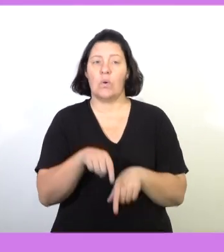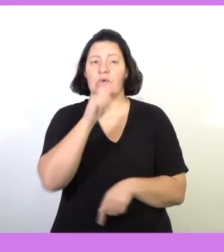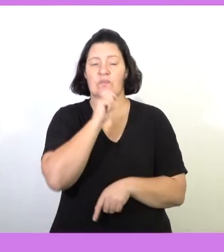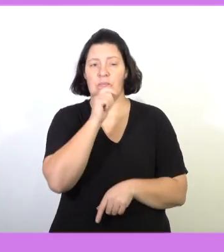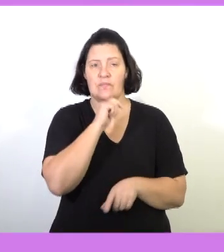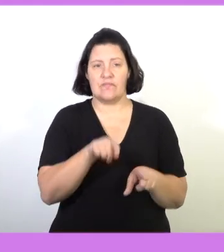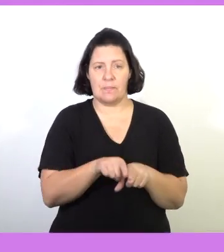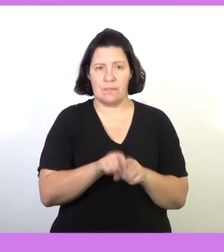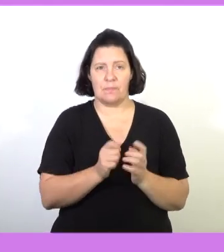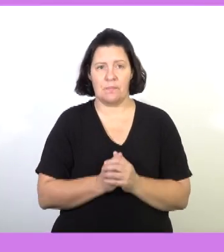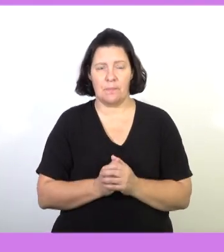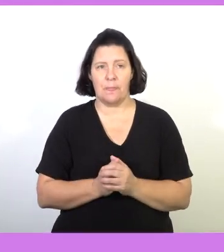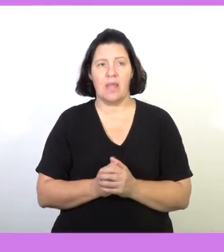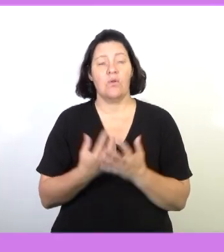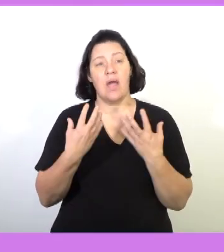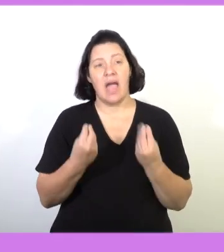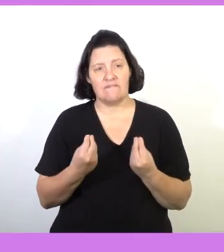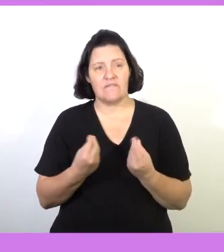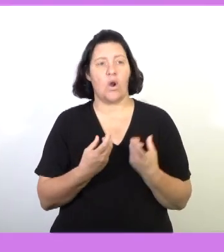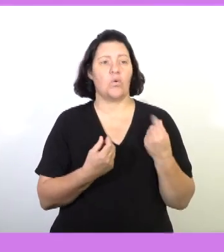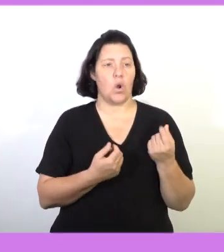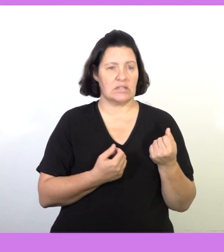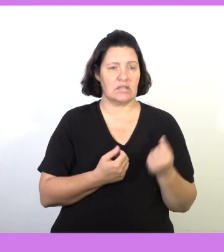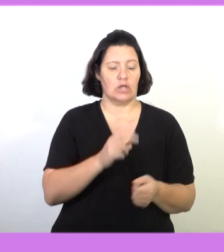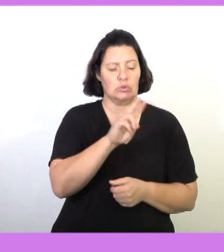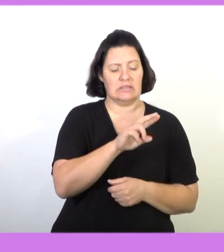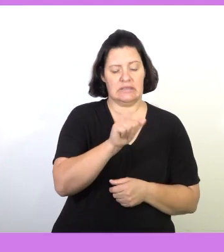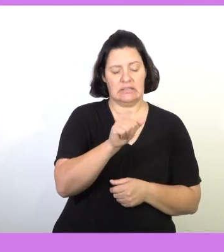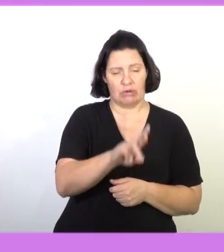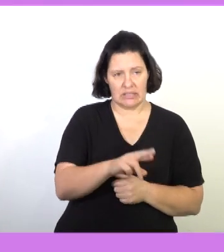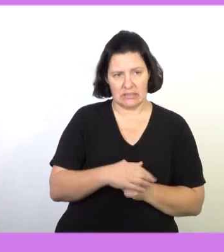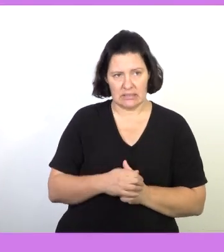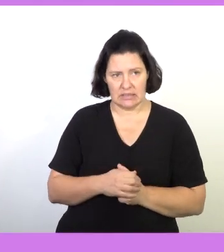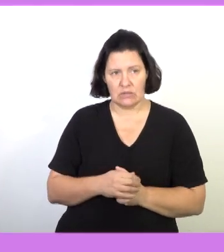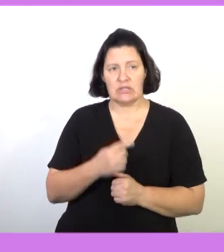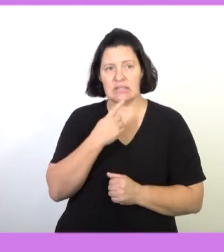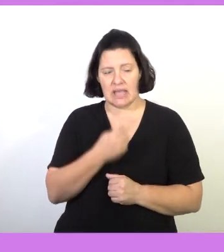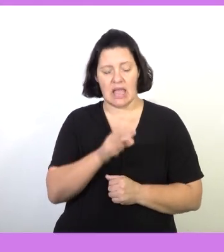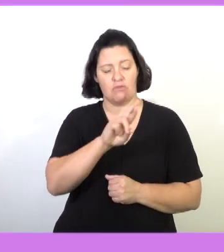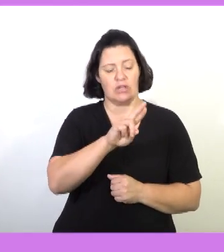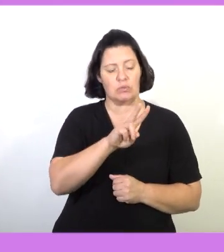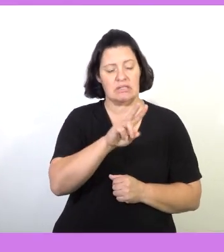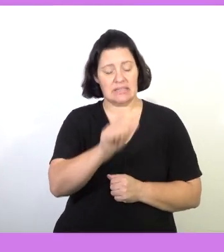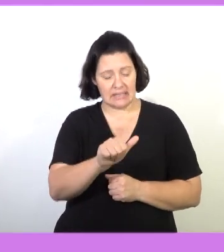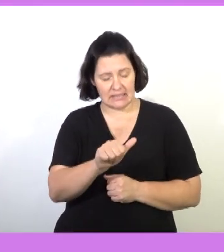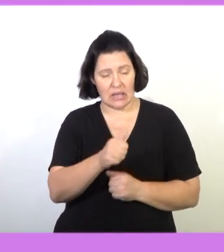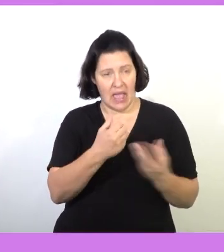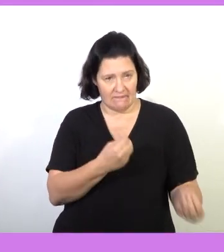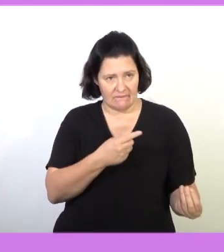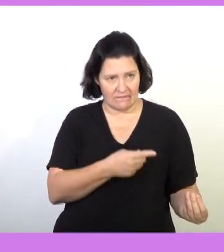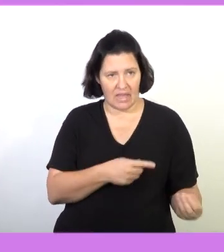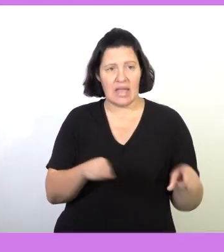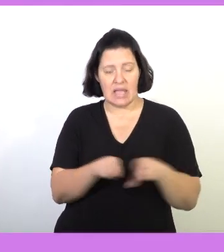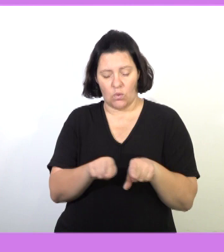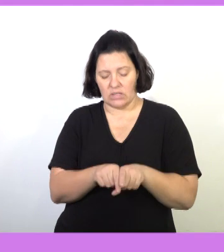the same formula. So in this case, we have the cost, which is 26 rand. Then we say 26 rand is